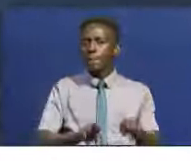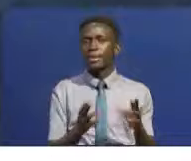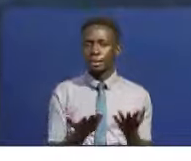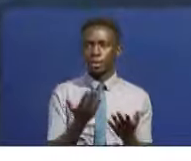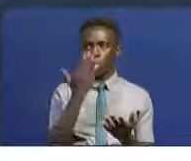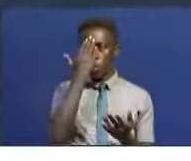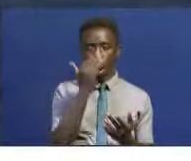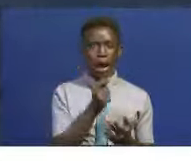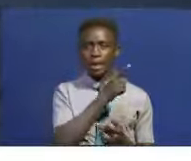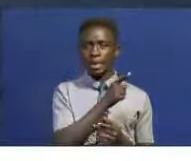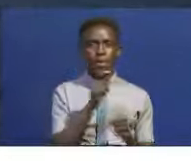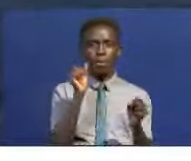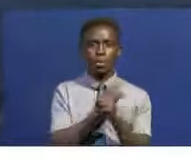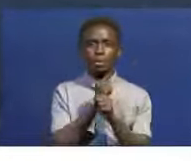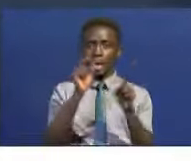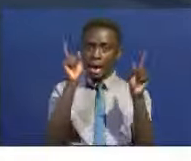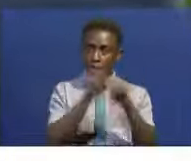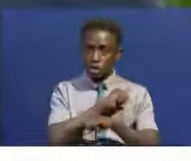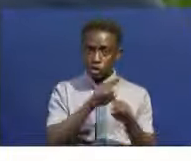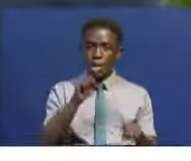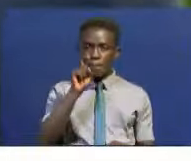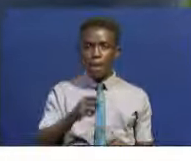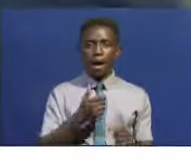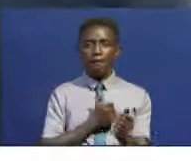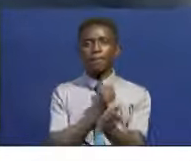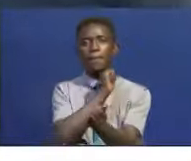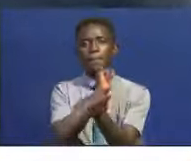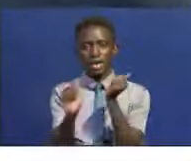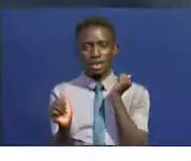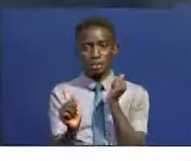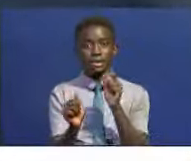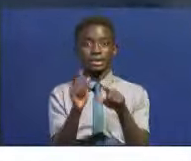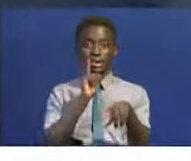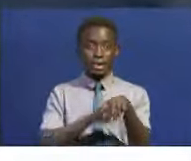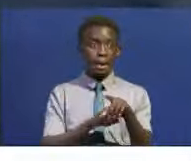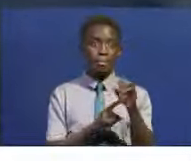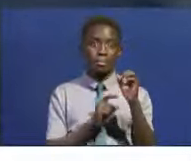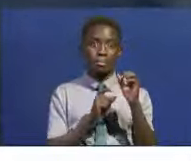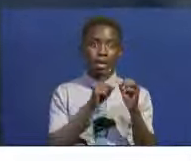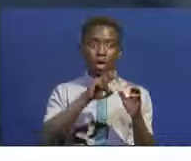without consequences. There will be consequences for the termination of that contract.